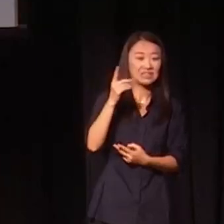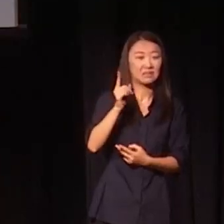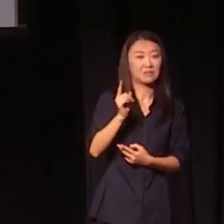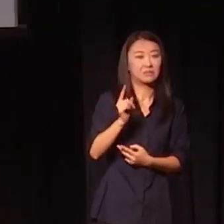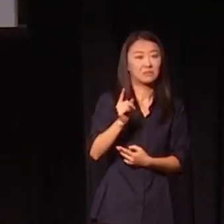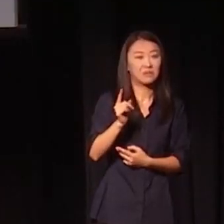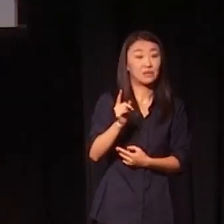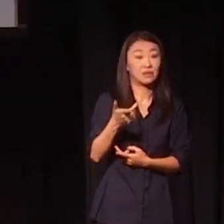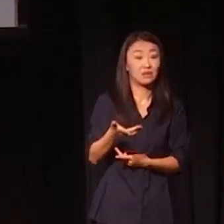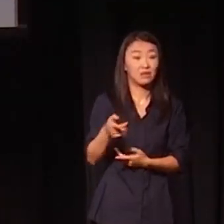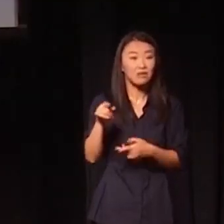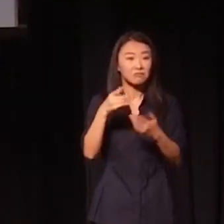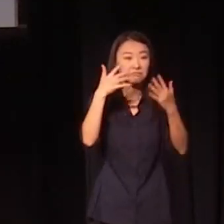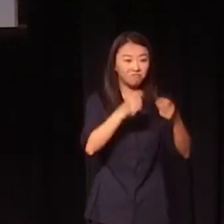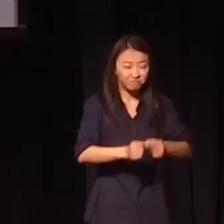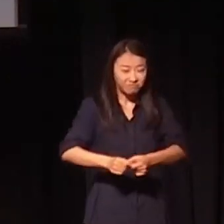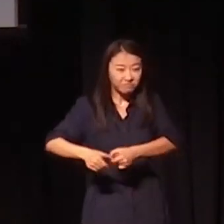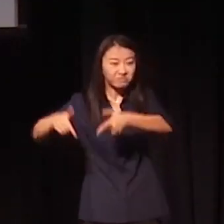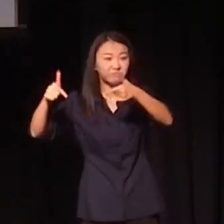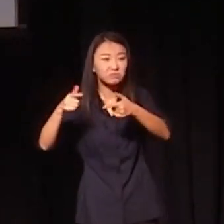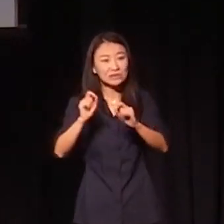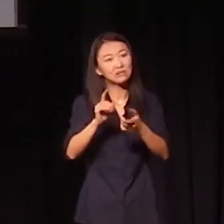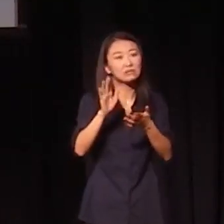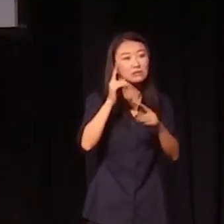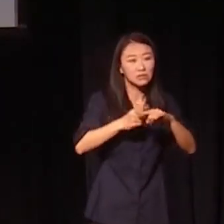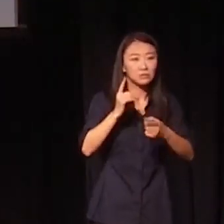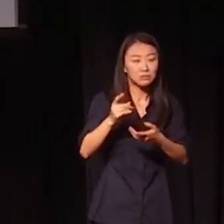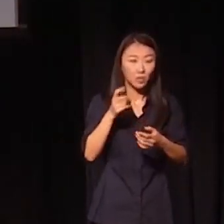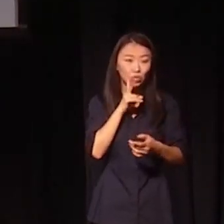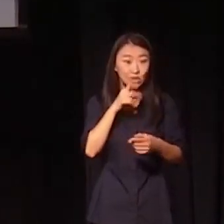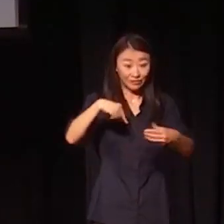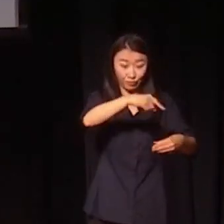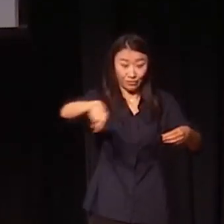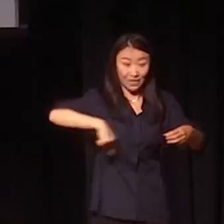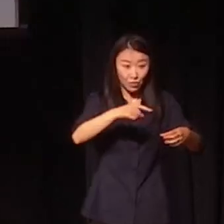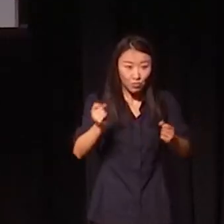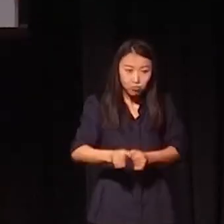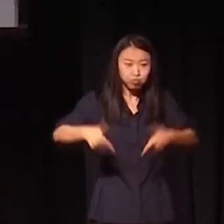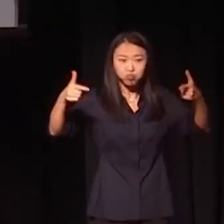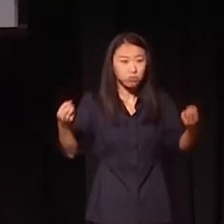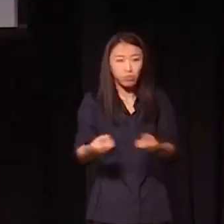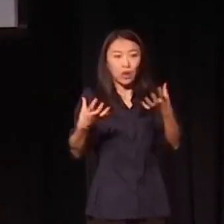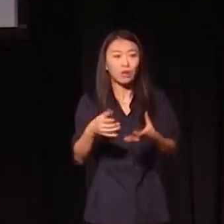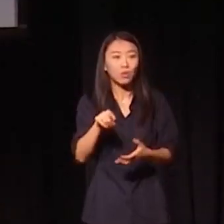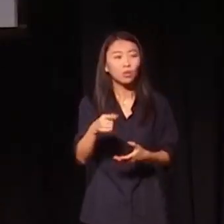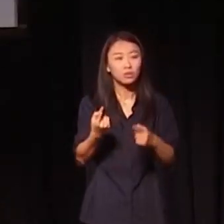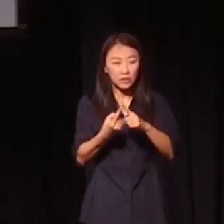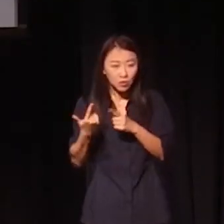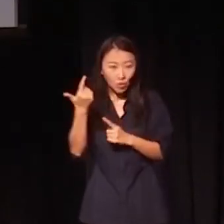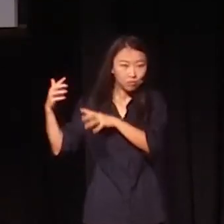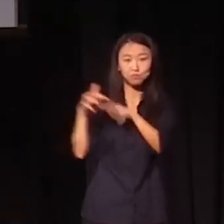last almost 20 years. So we have seen a real explosion in this field, but there's still so much more for us to do.